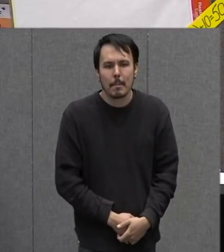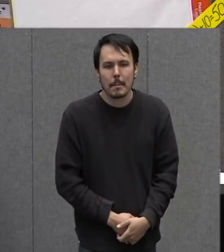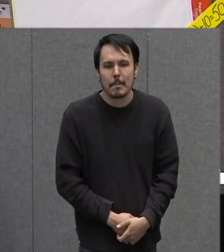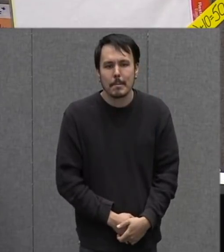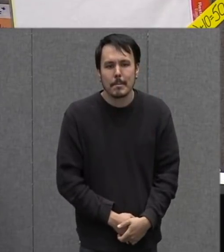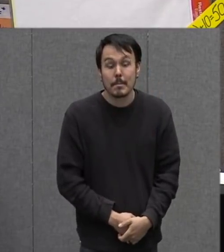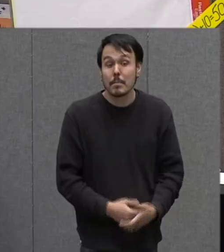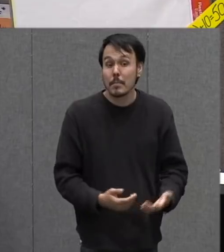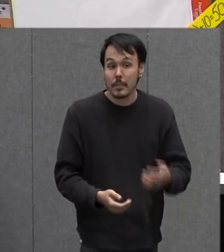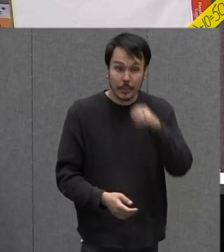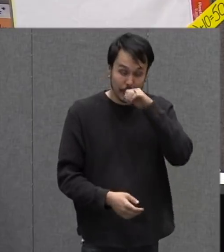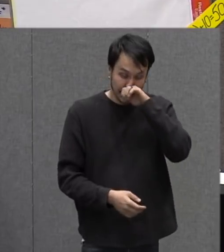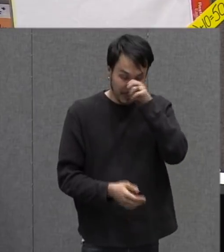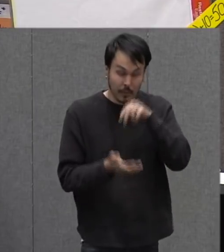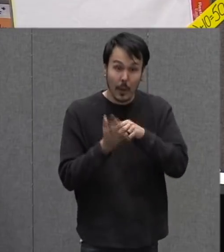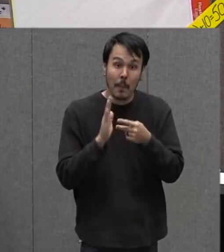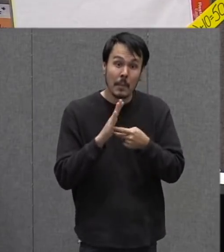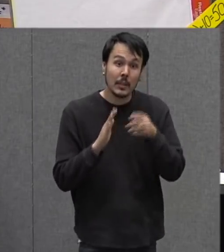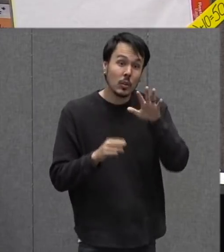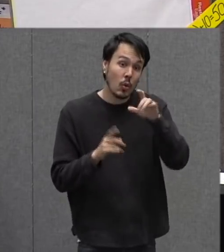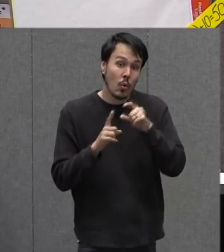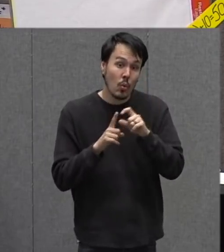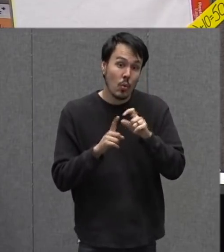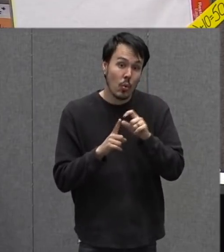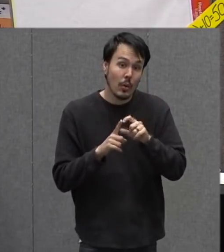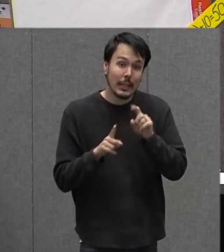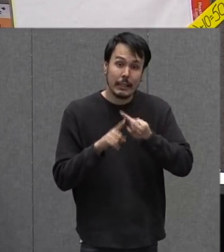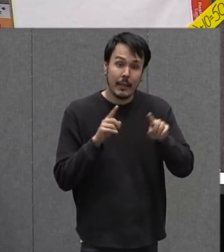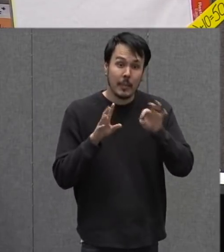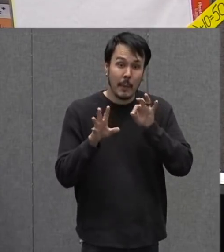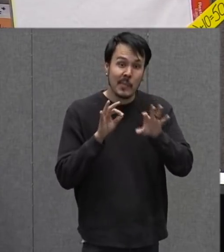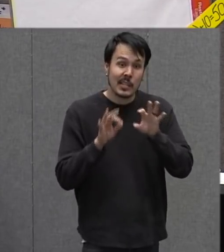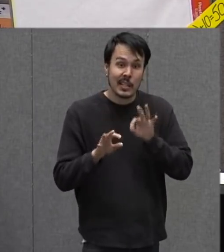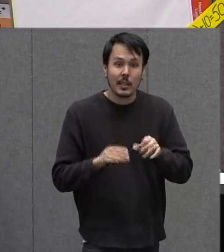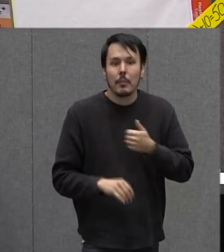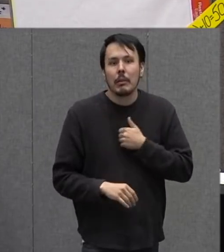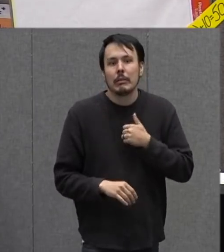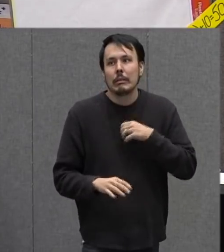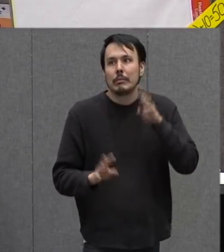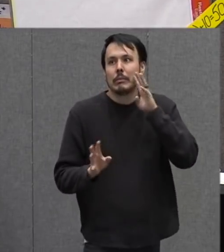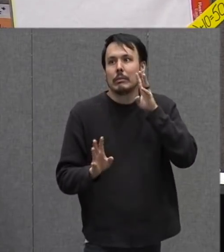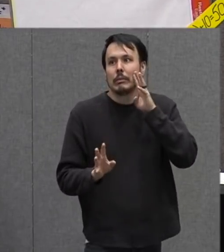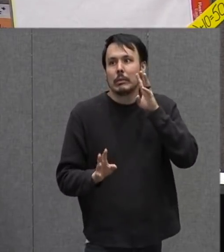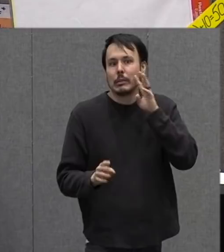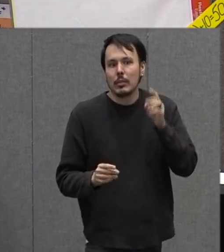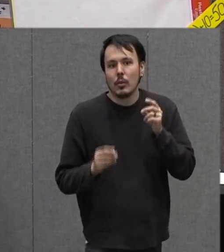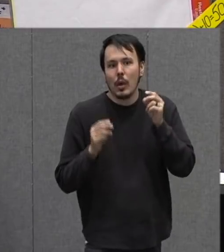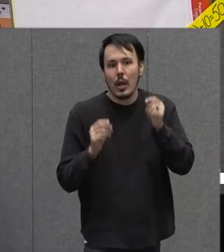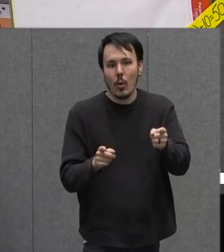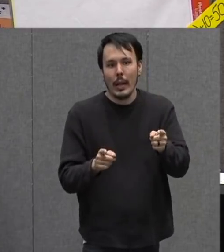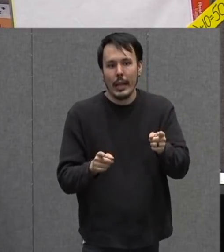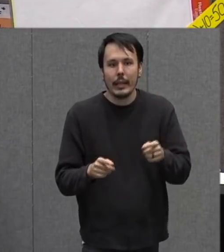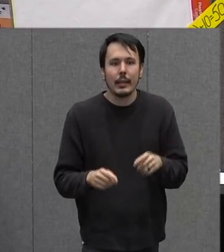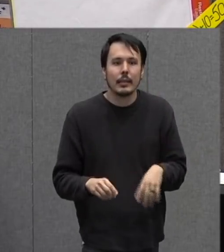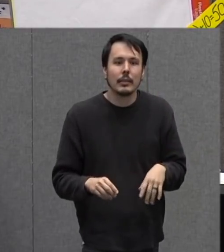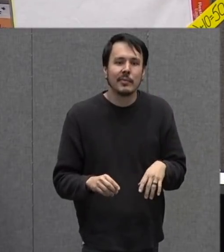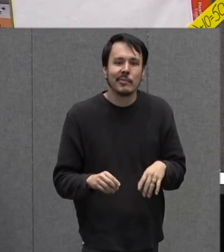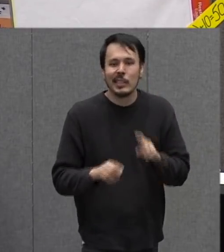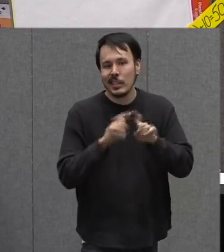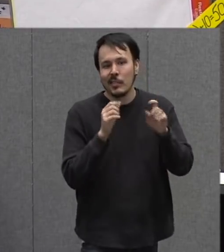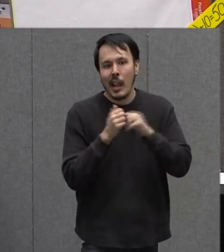So you might have worded this differently. That's okay. I was thinking on the fly here on this because this is a little different than the way I originally did